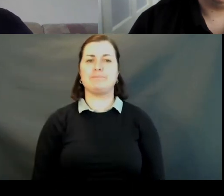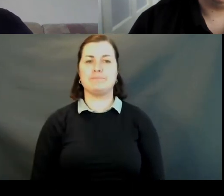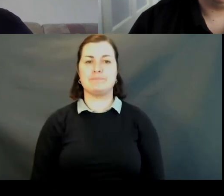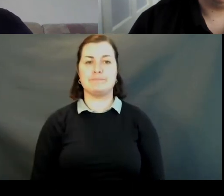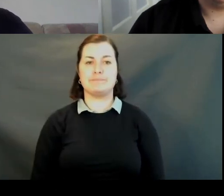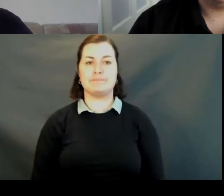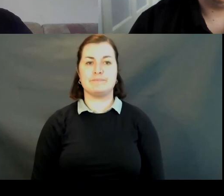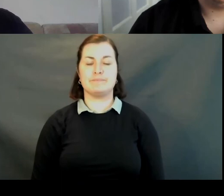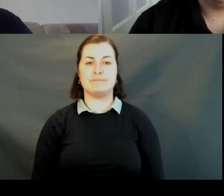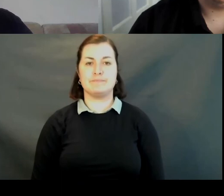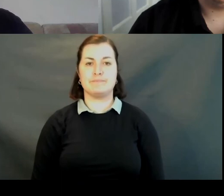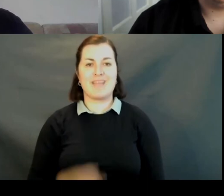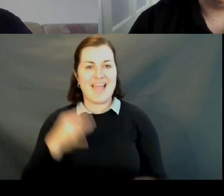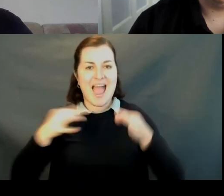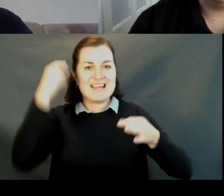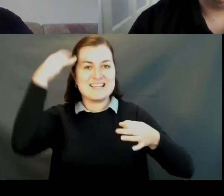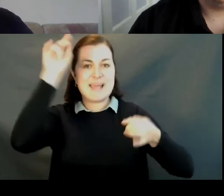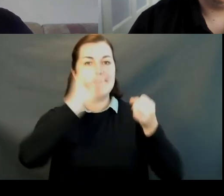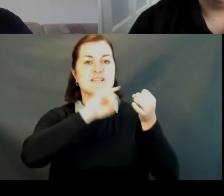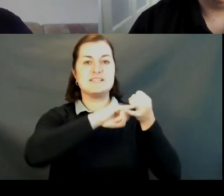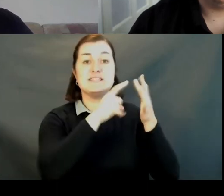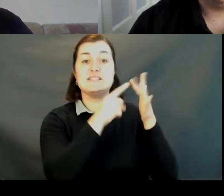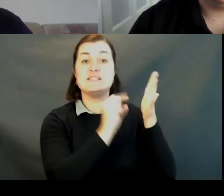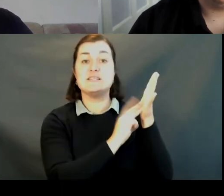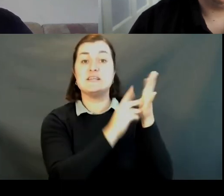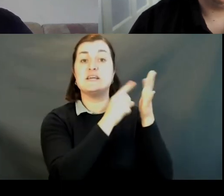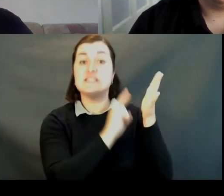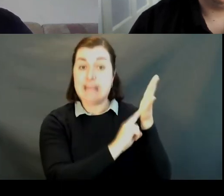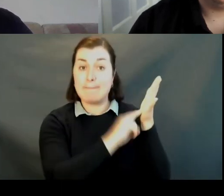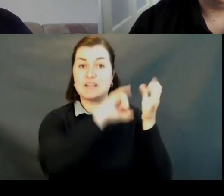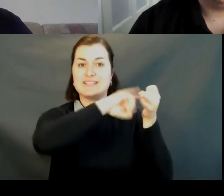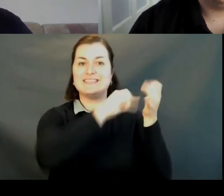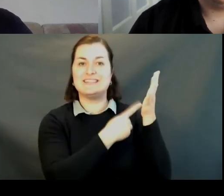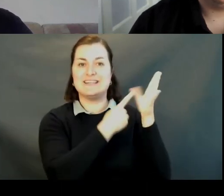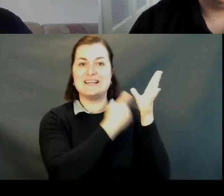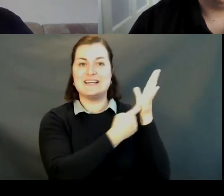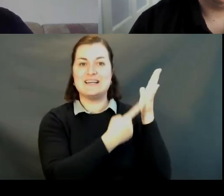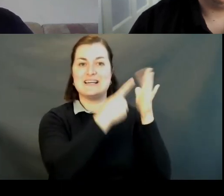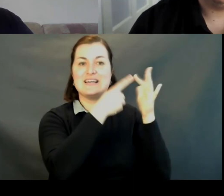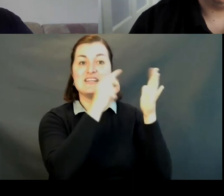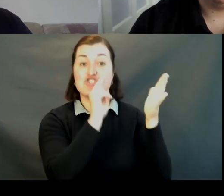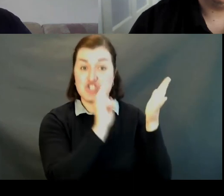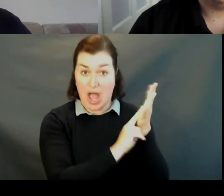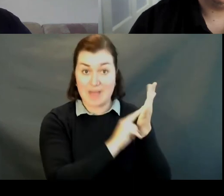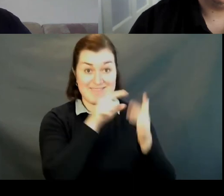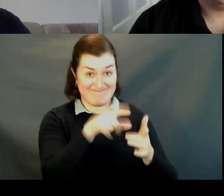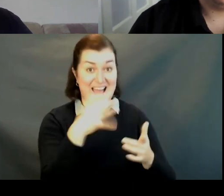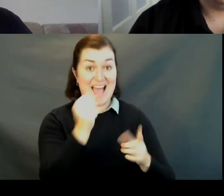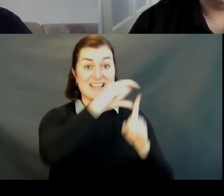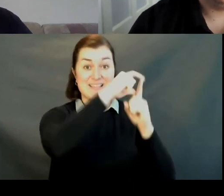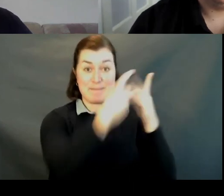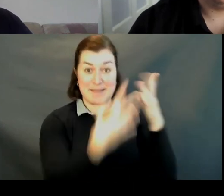this photograph that I showed you, he is a visually impaired man, but he also has